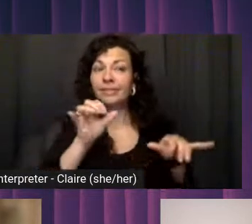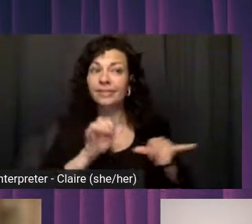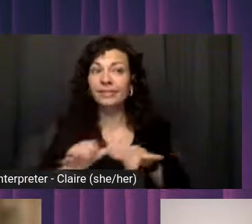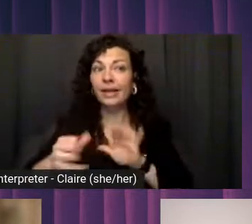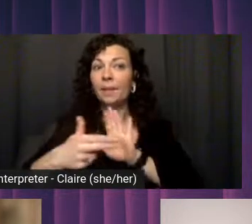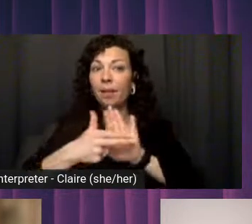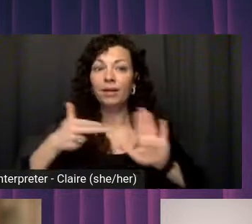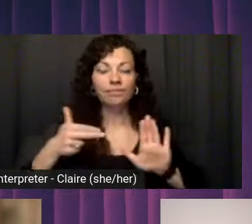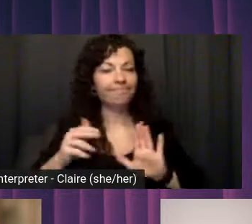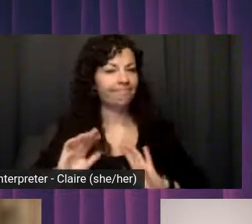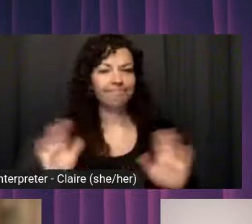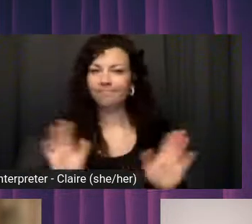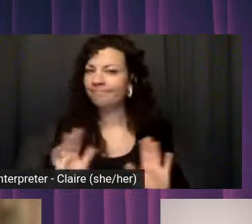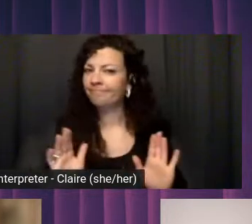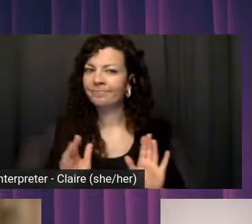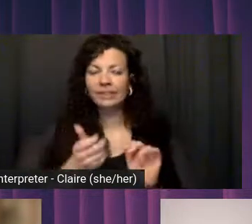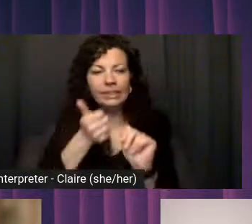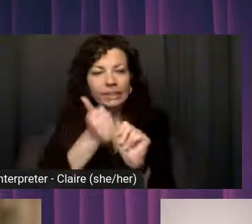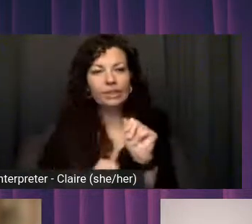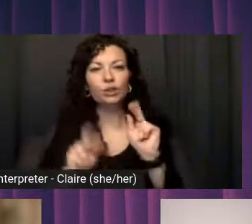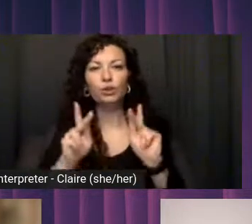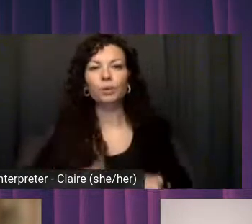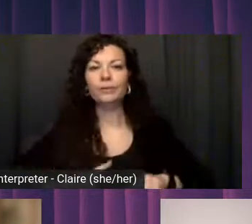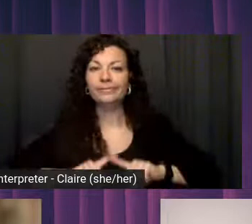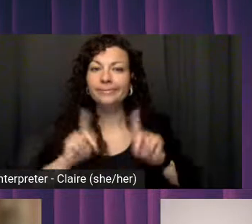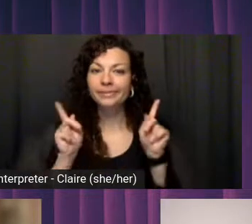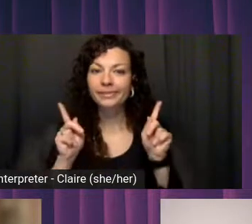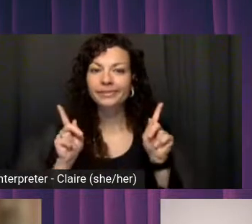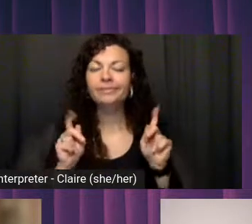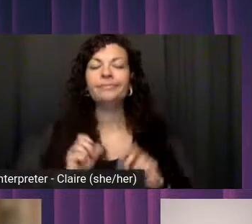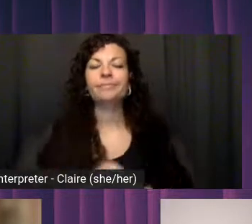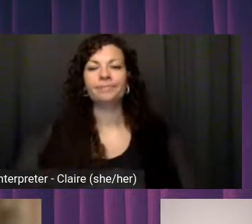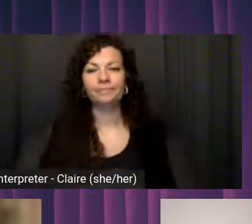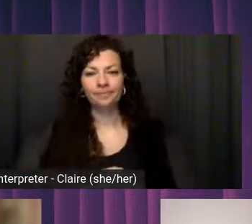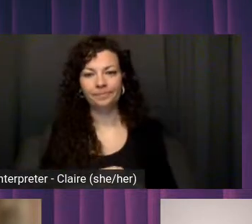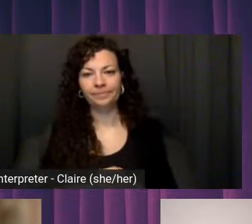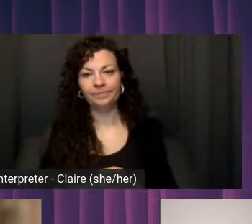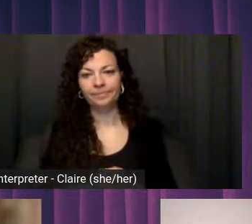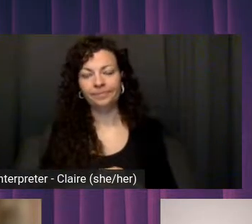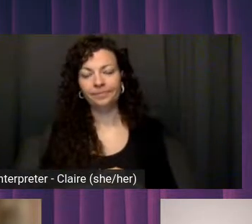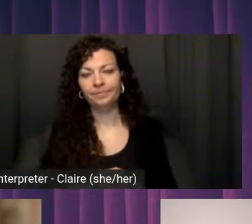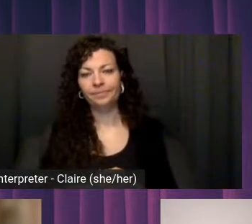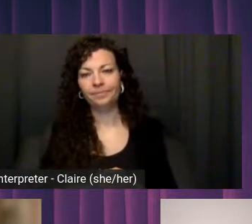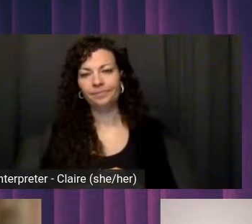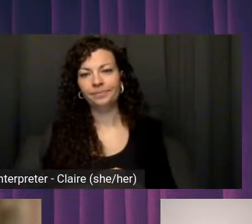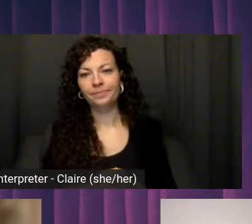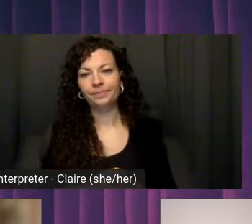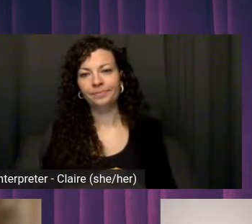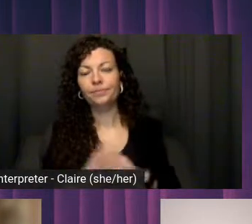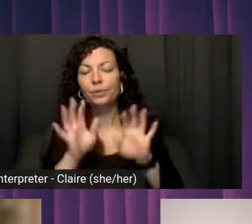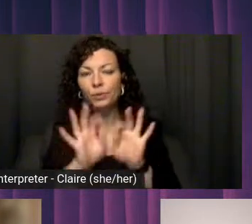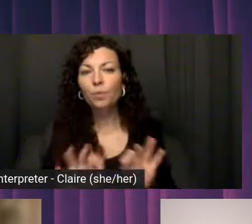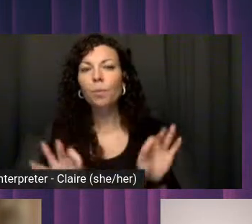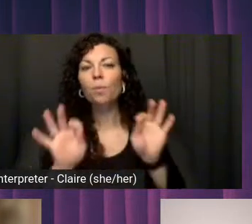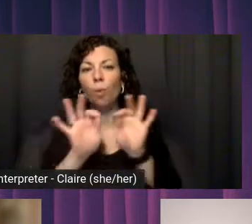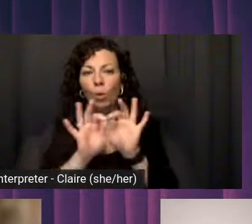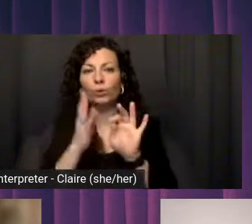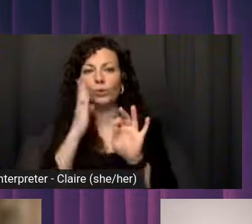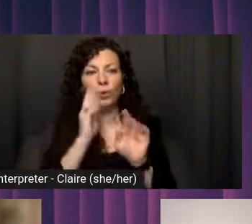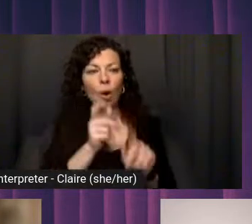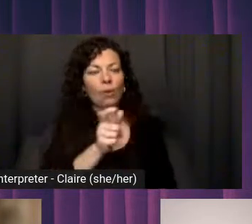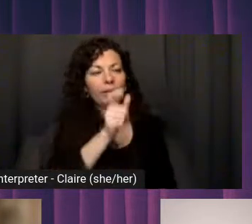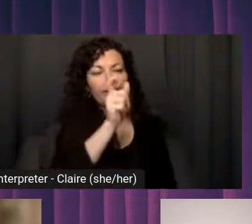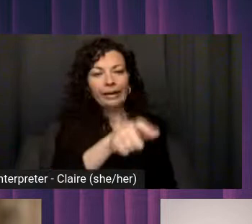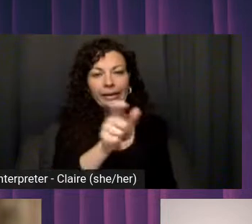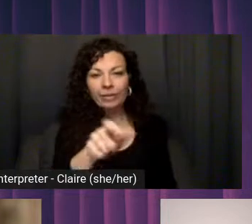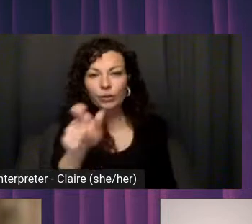a specific type of care, it doesn't mean that they want something that someone else who identifies the same way as. And that's really like it's individualized